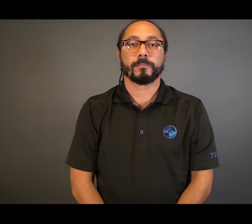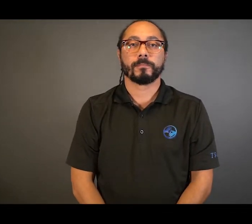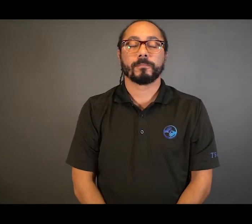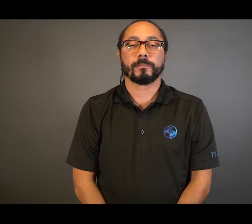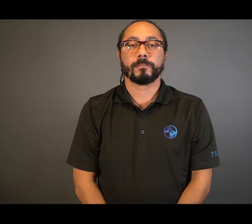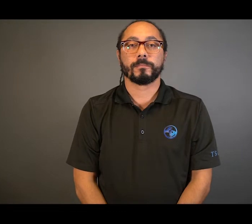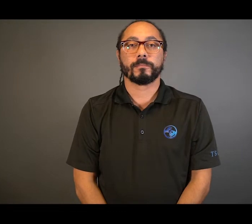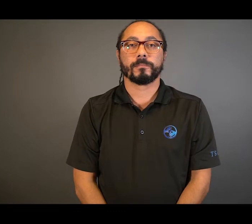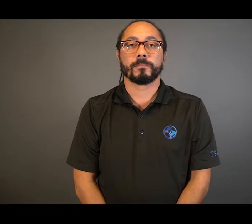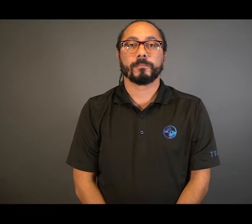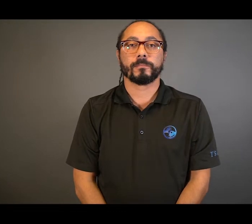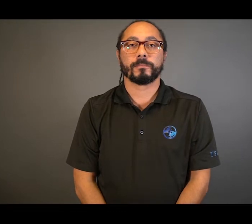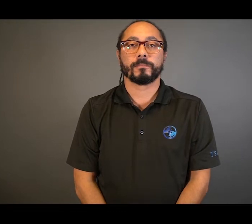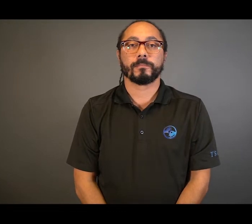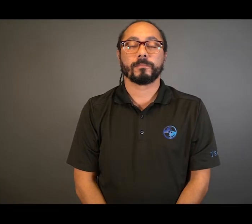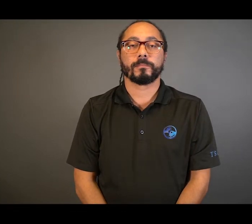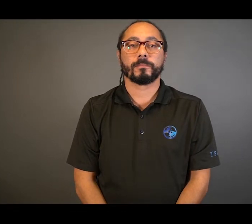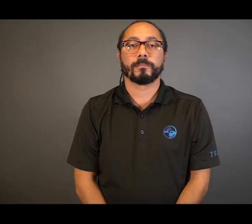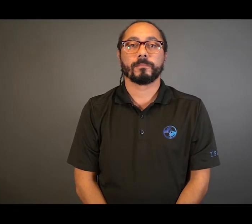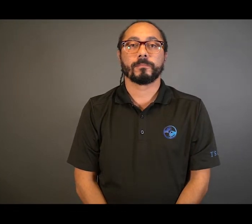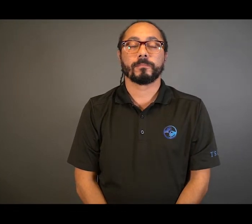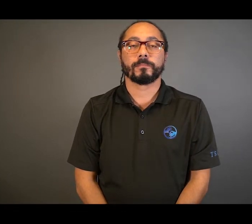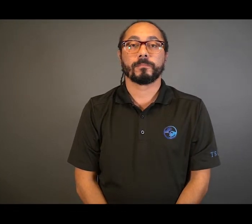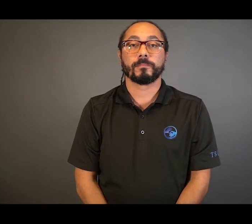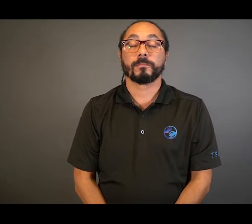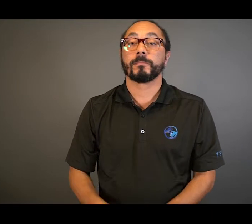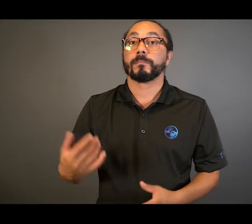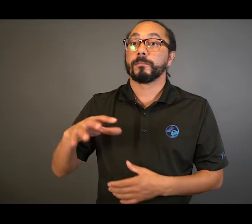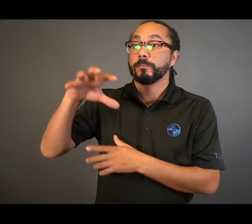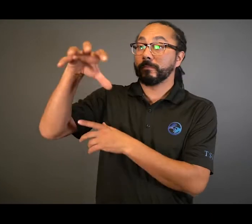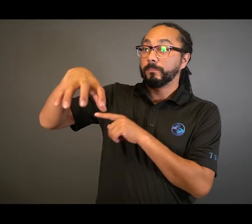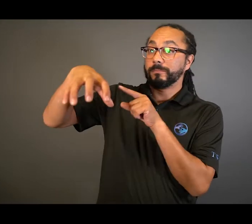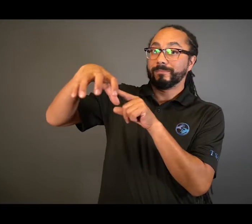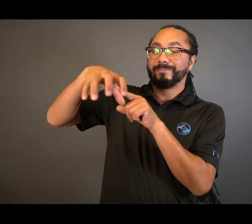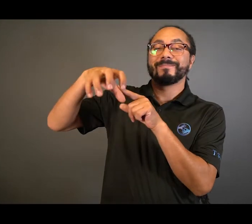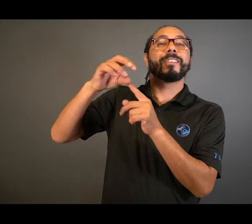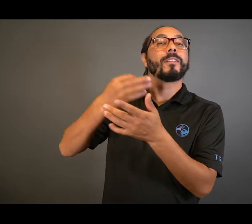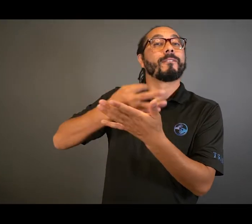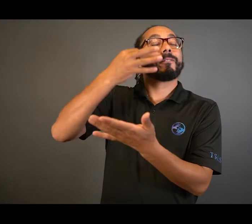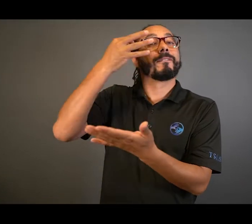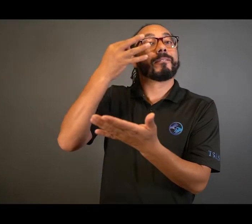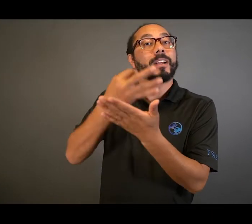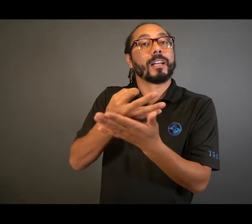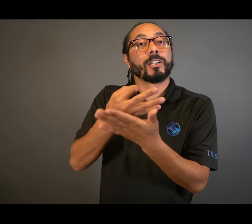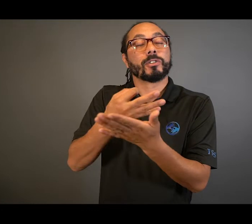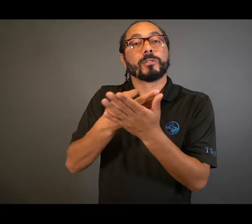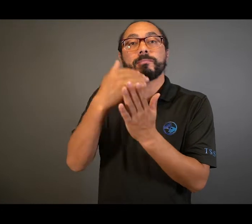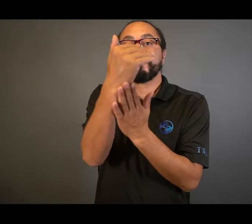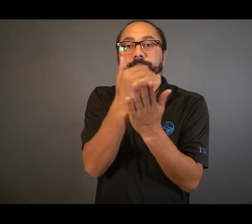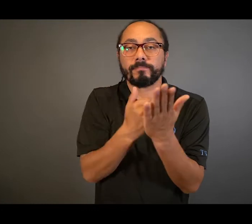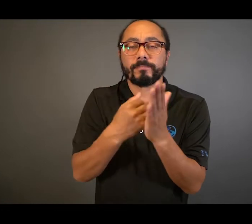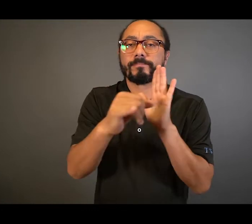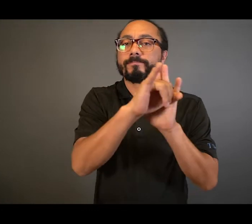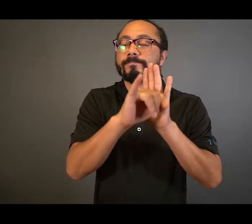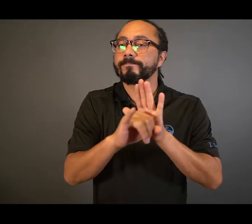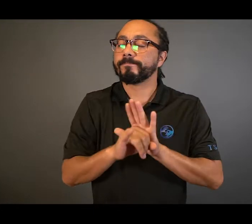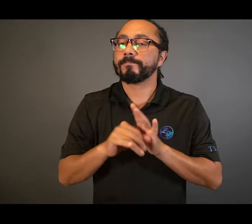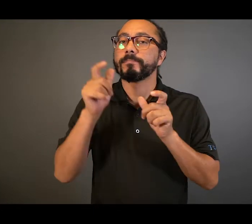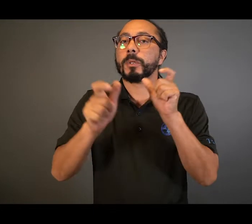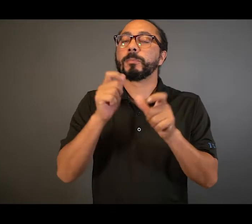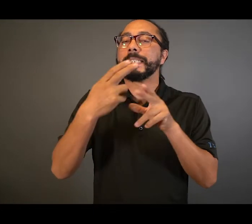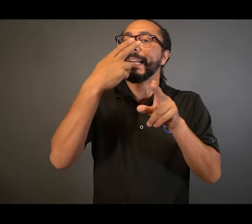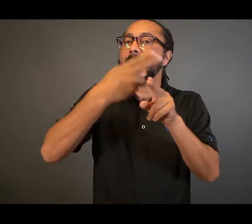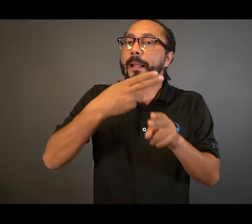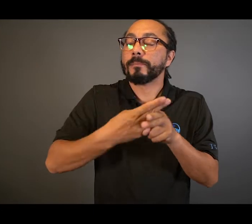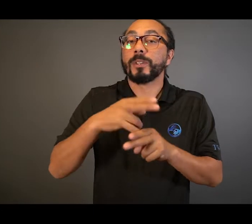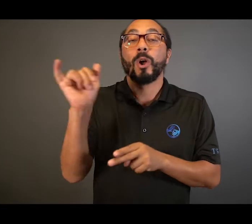for innkeepers is pinned to a wall. Then, handwritten notes. Montgomery's financial records identify individuals by